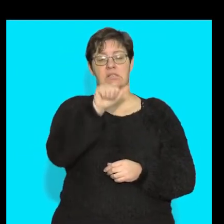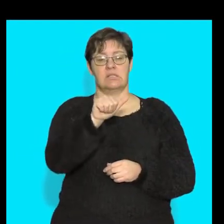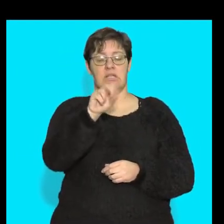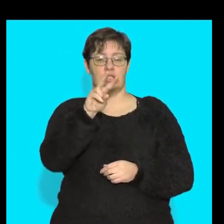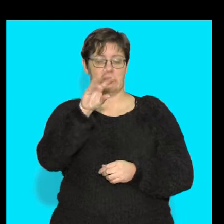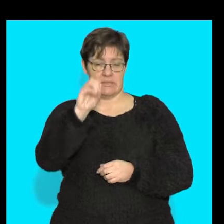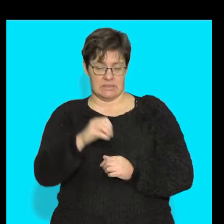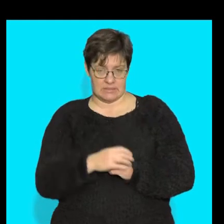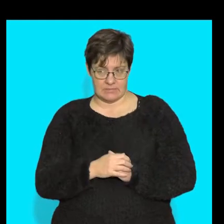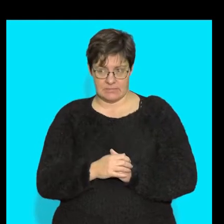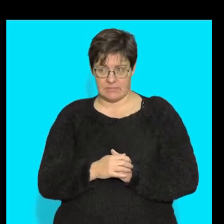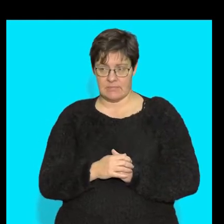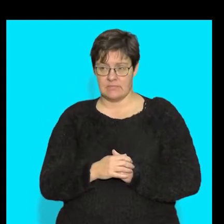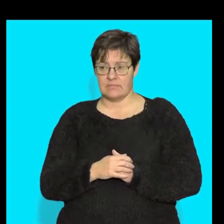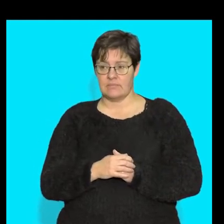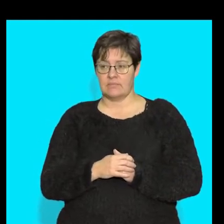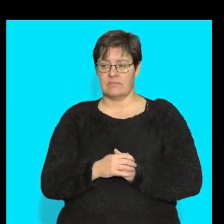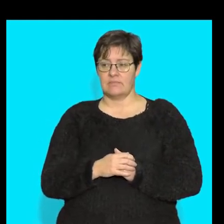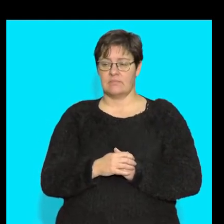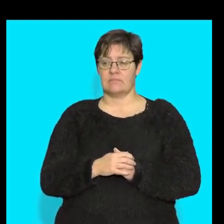14,620. So this will be